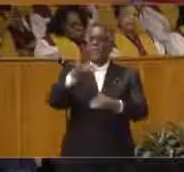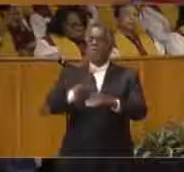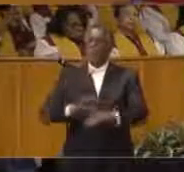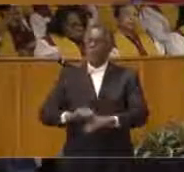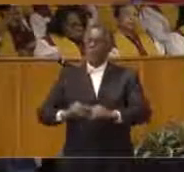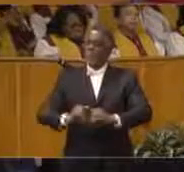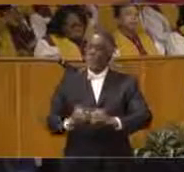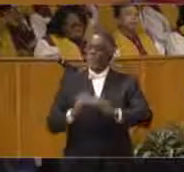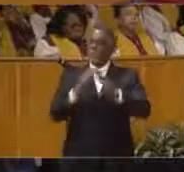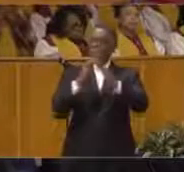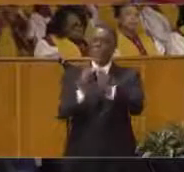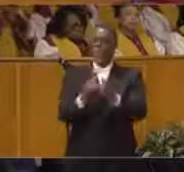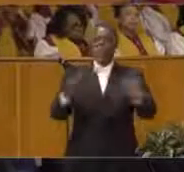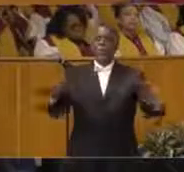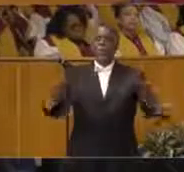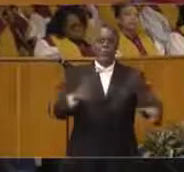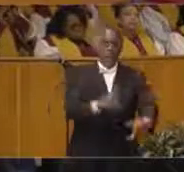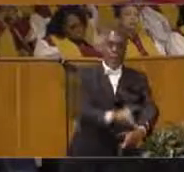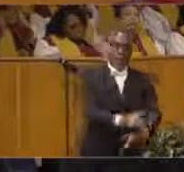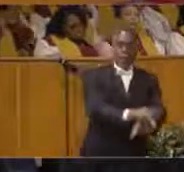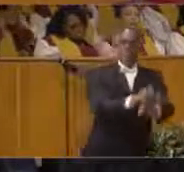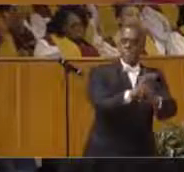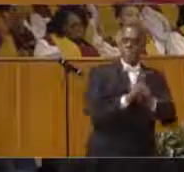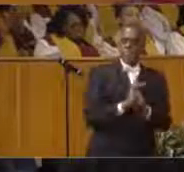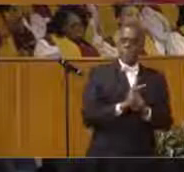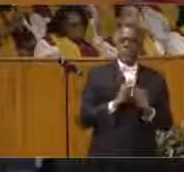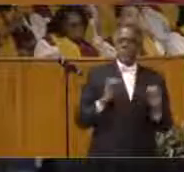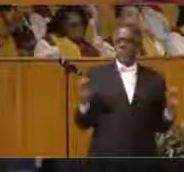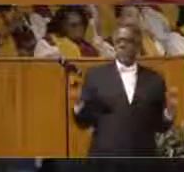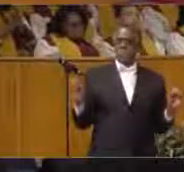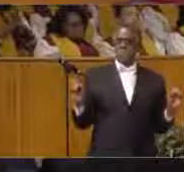being built without owing anything?